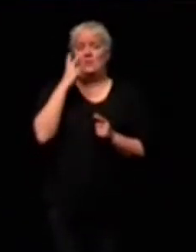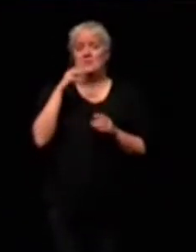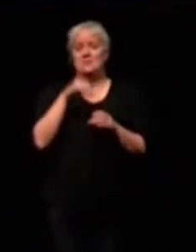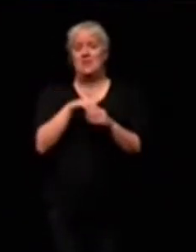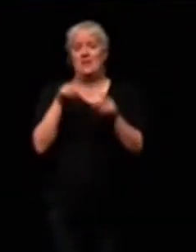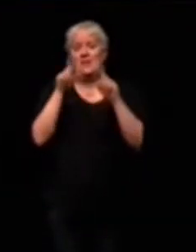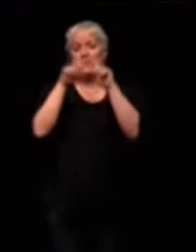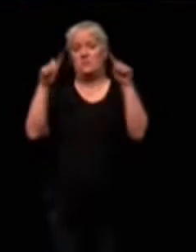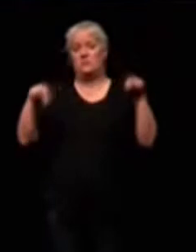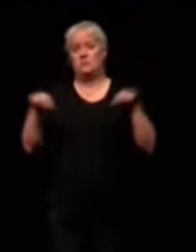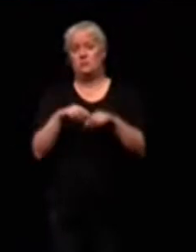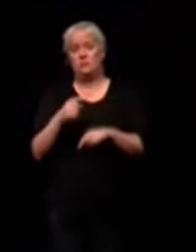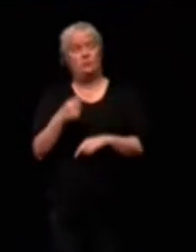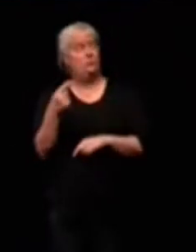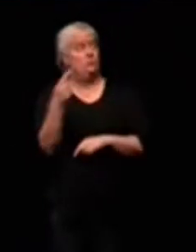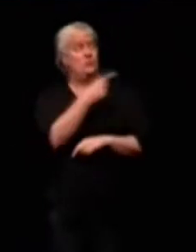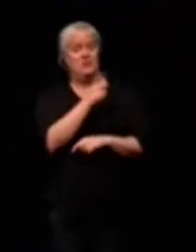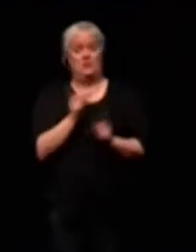on your